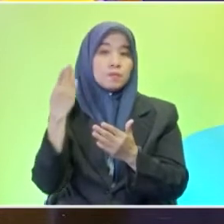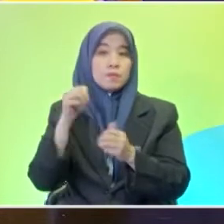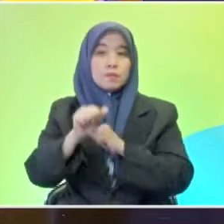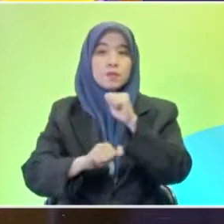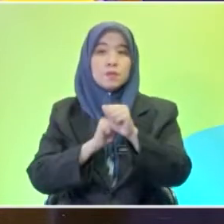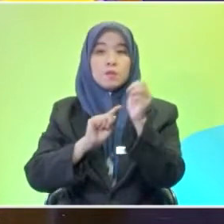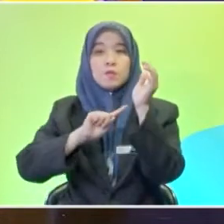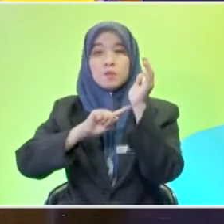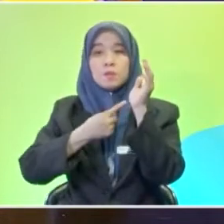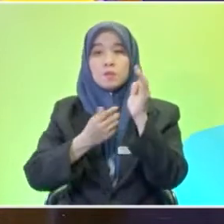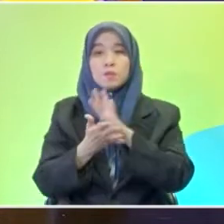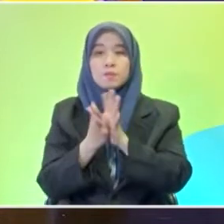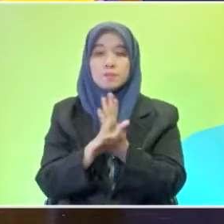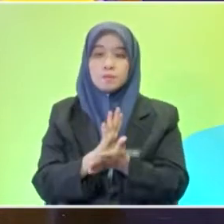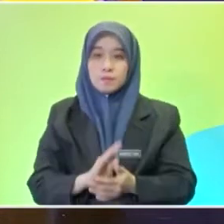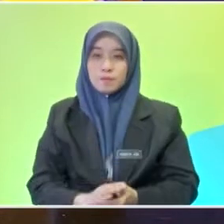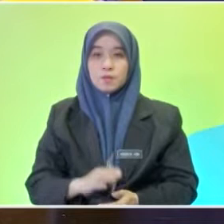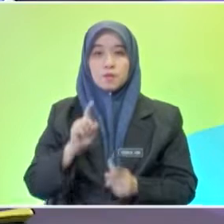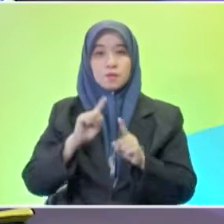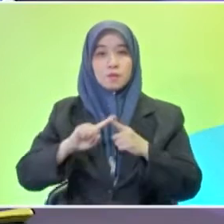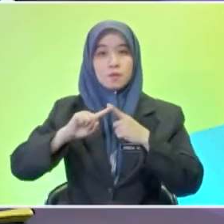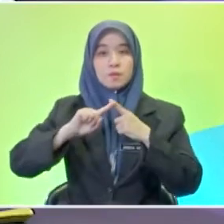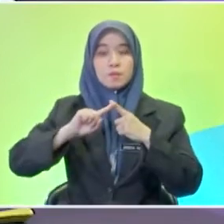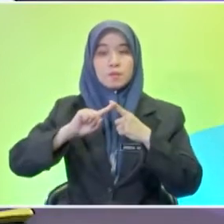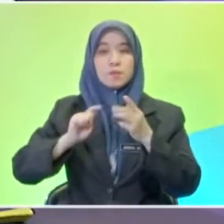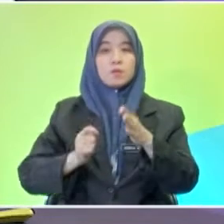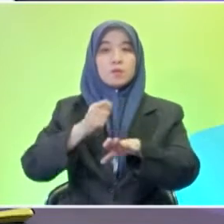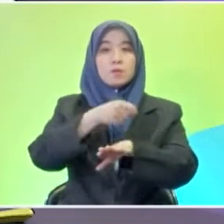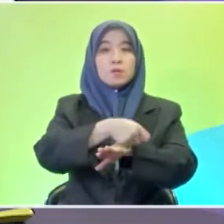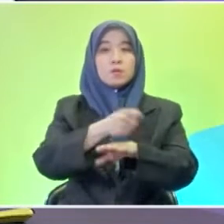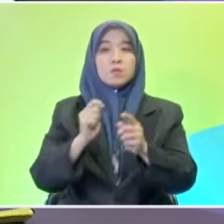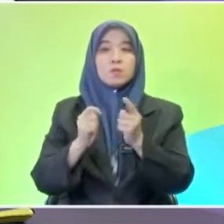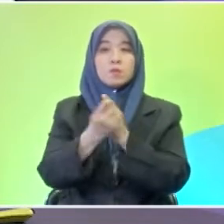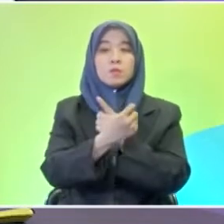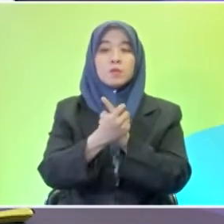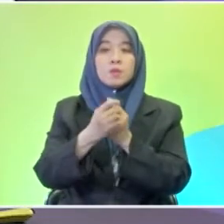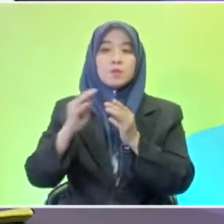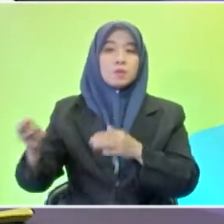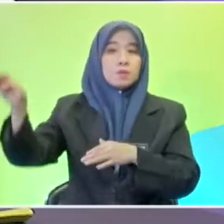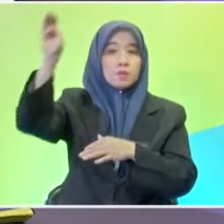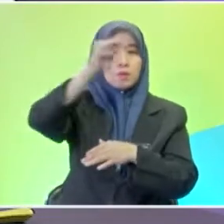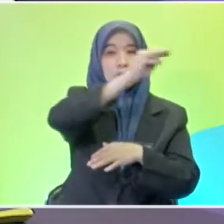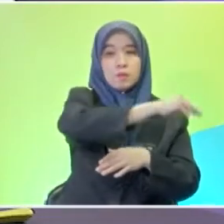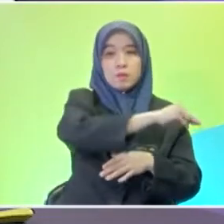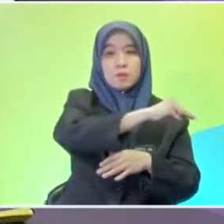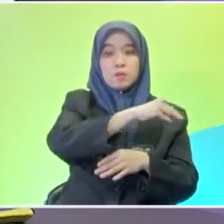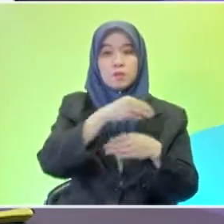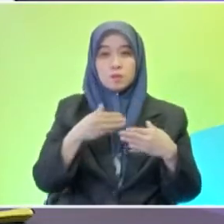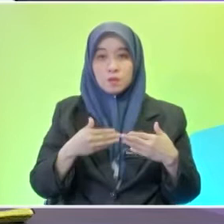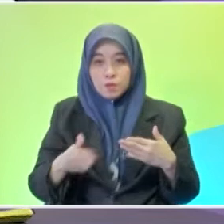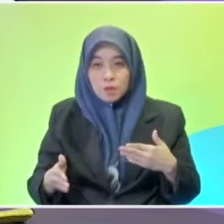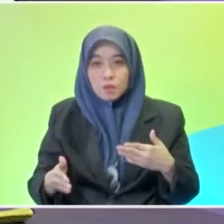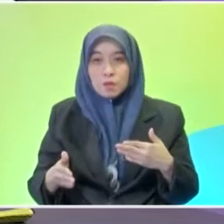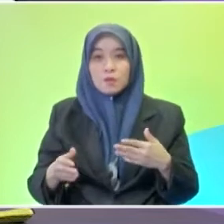Natural environment. Mm, okay, first, through the mountain. Okay. Then, the river.